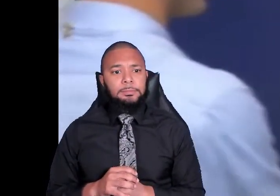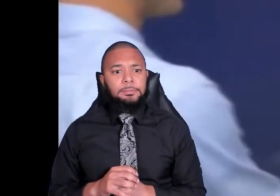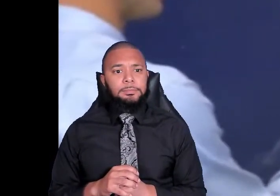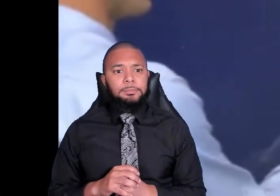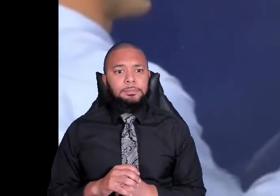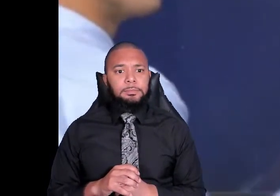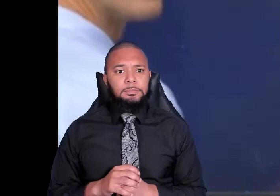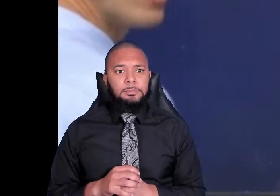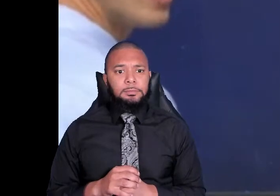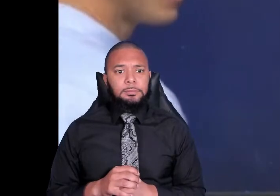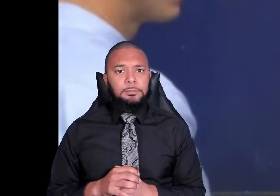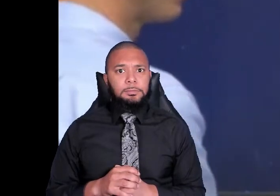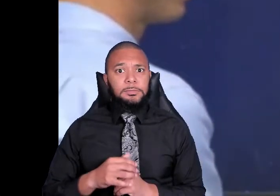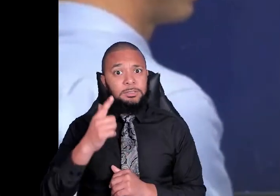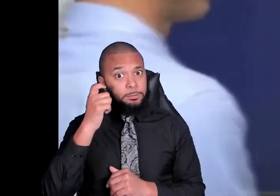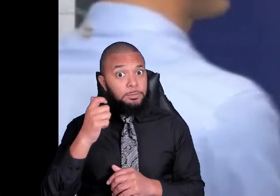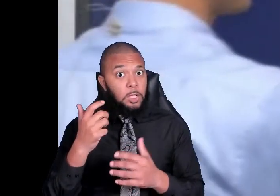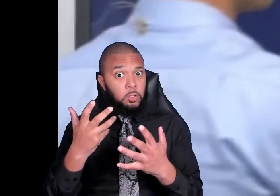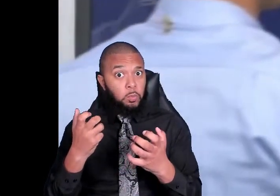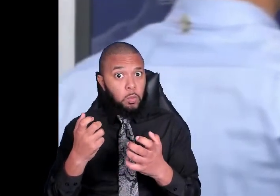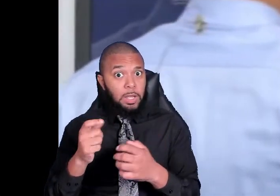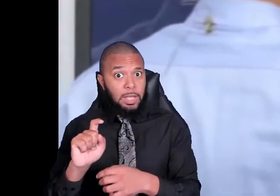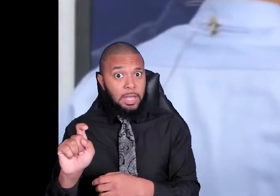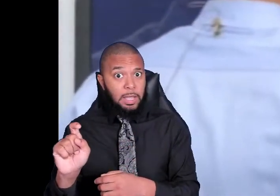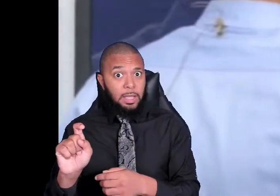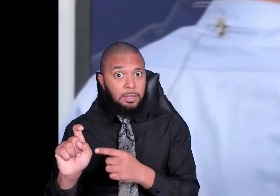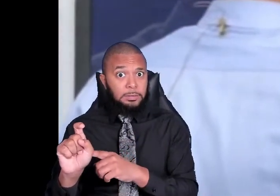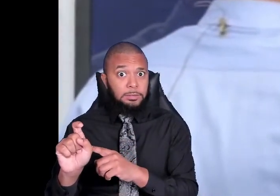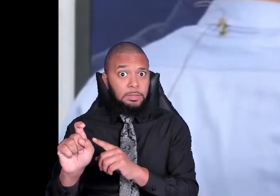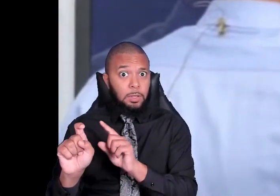because we're trying to isolate for x.